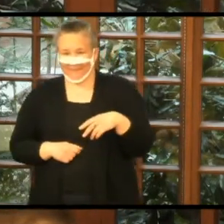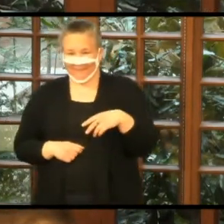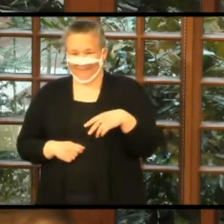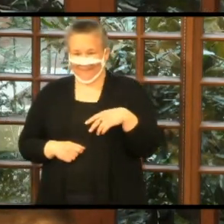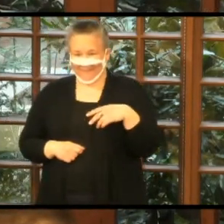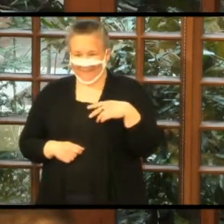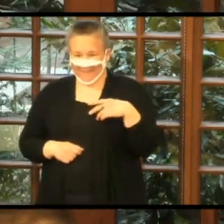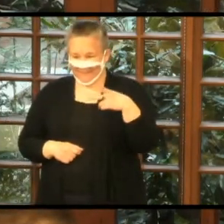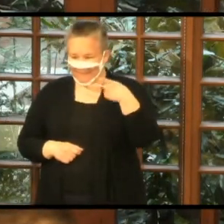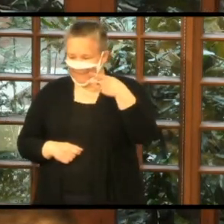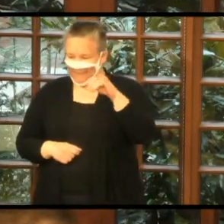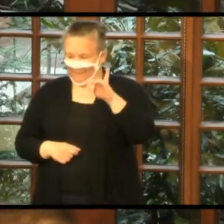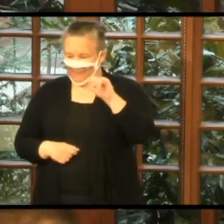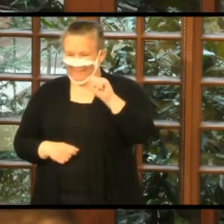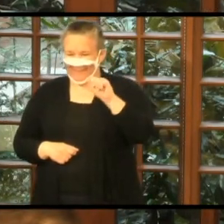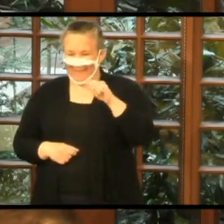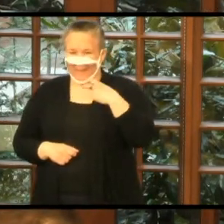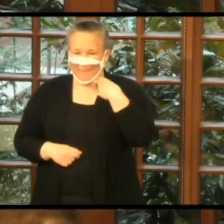is going to be